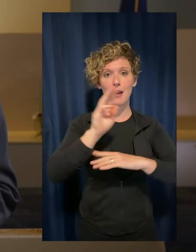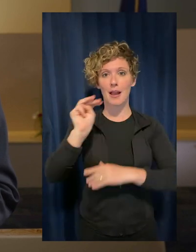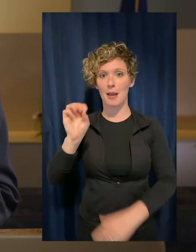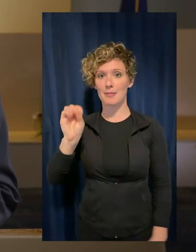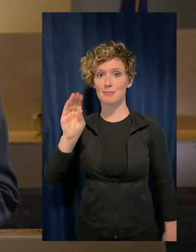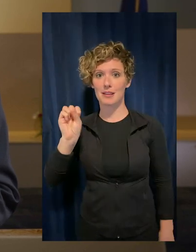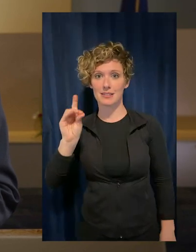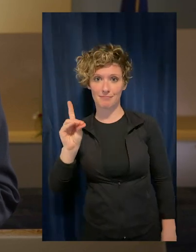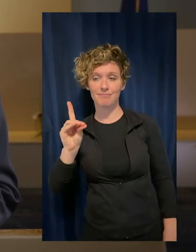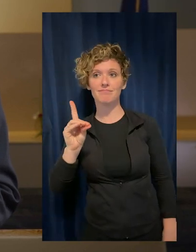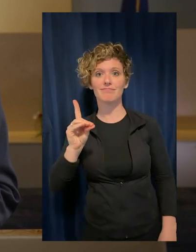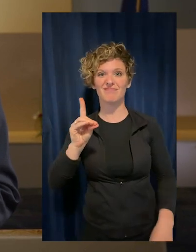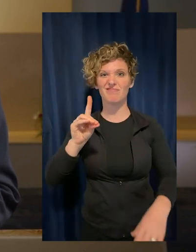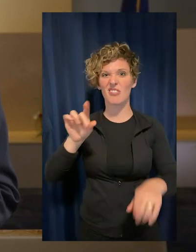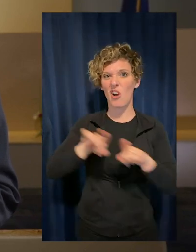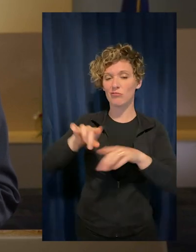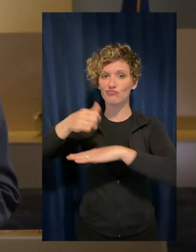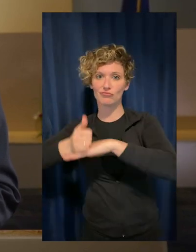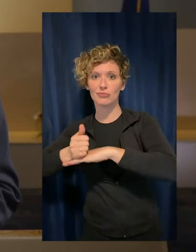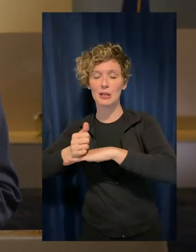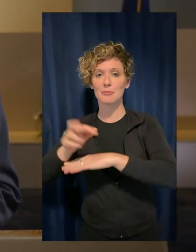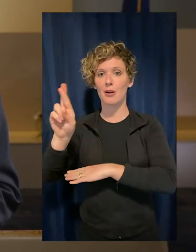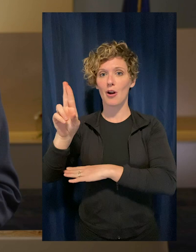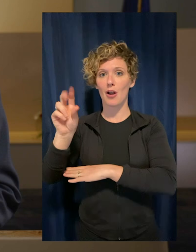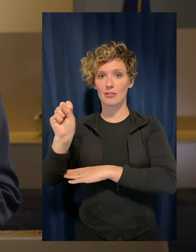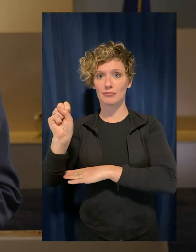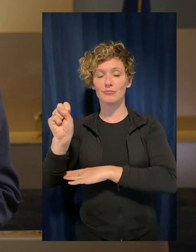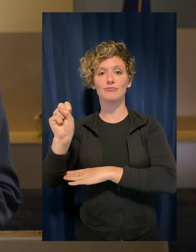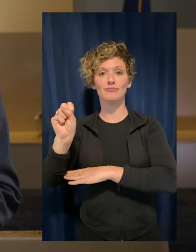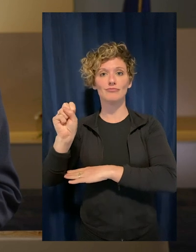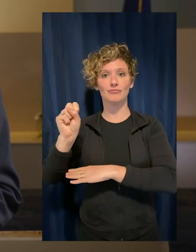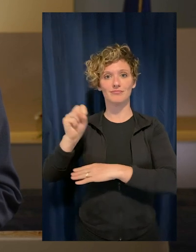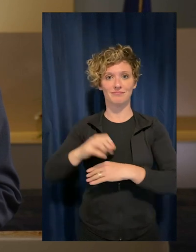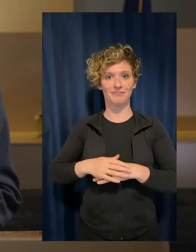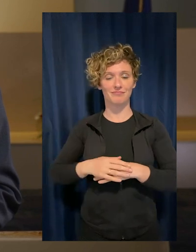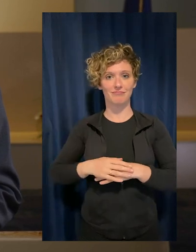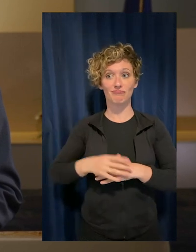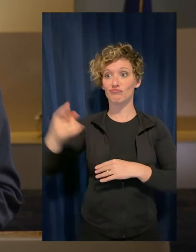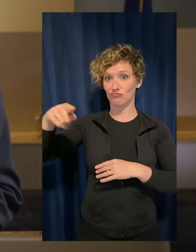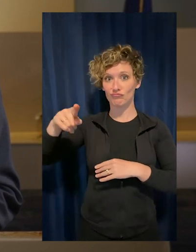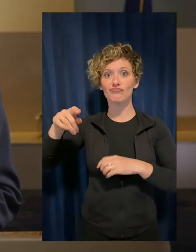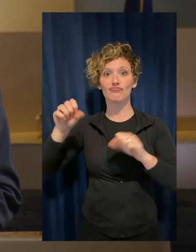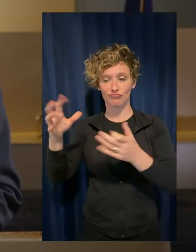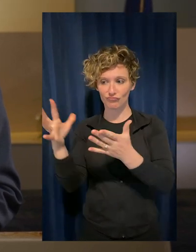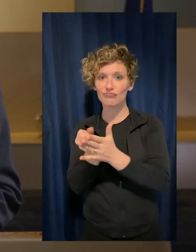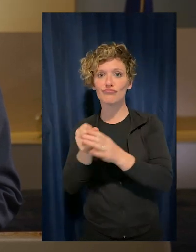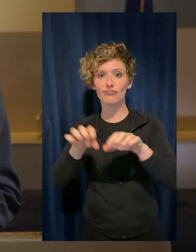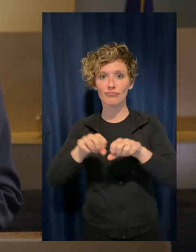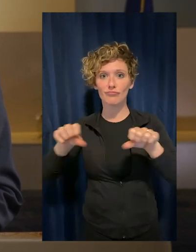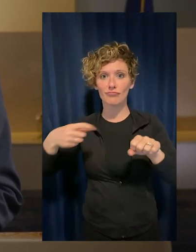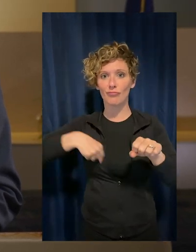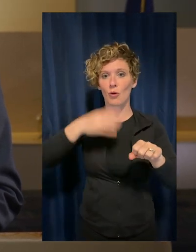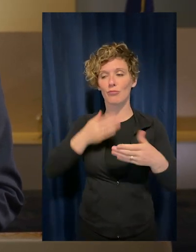and Joe Redington Sr., Junior Senior High School, and are thus eligible to receive the documents we will present to them this